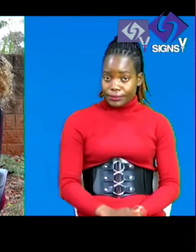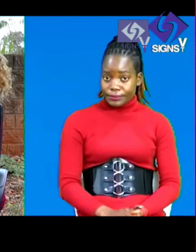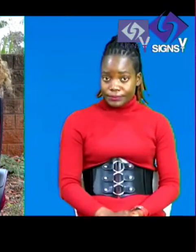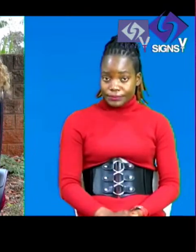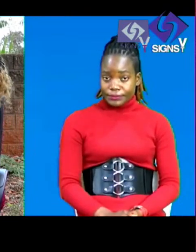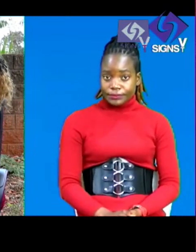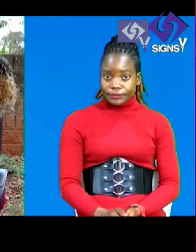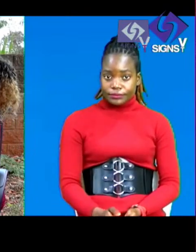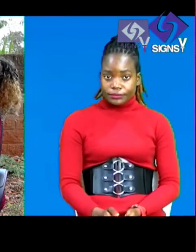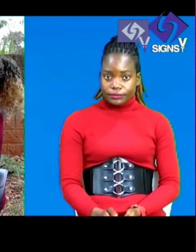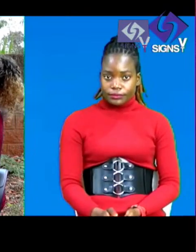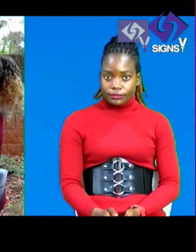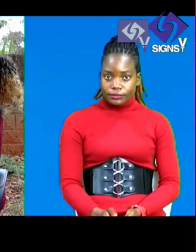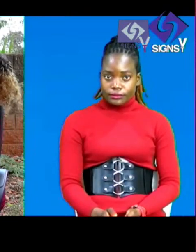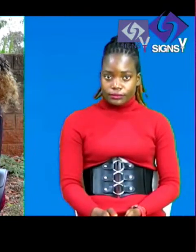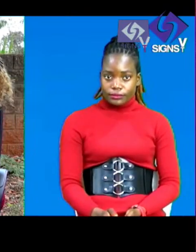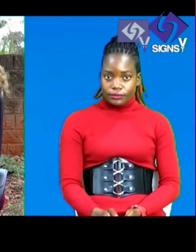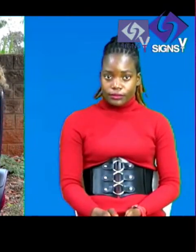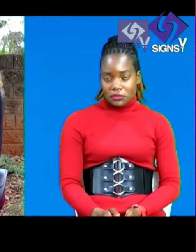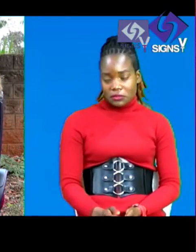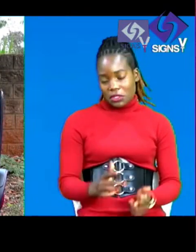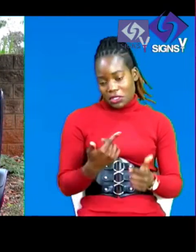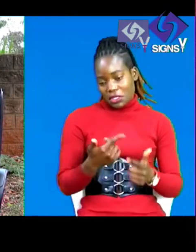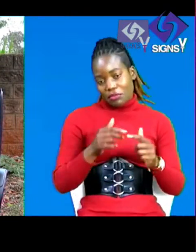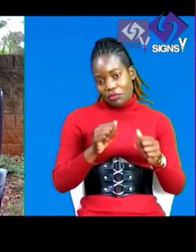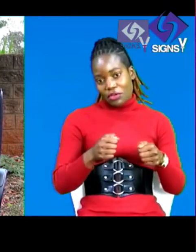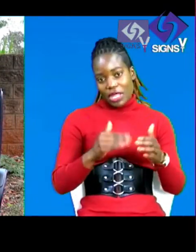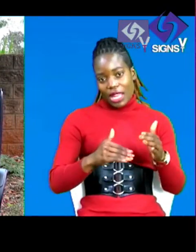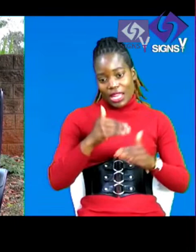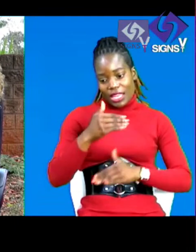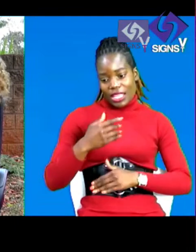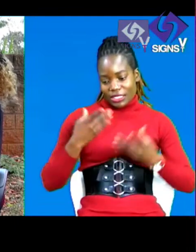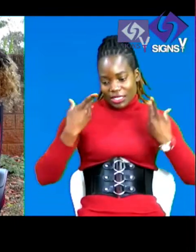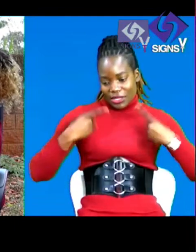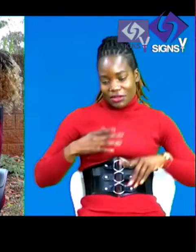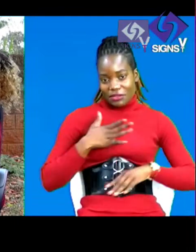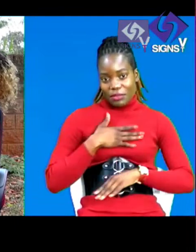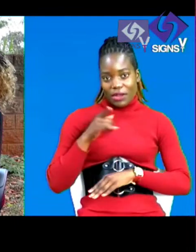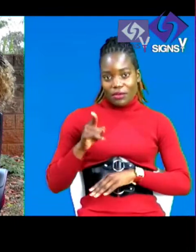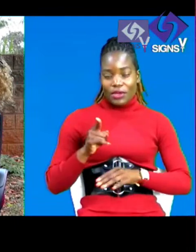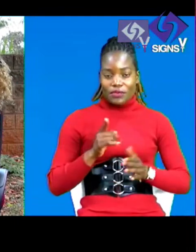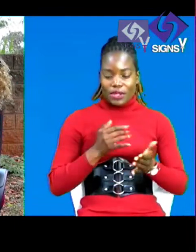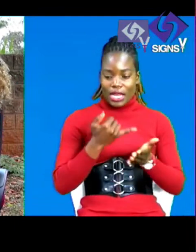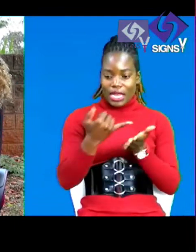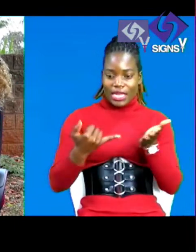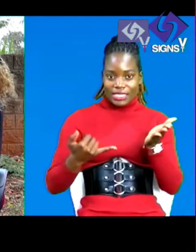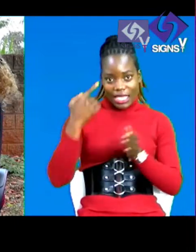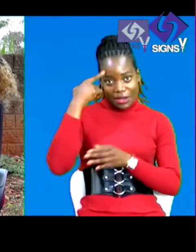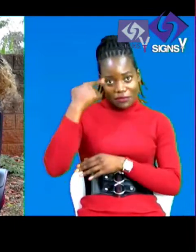Yes. That means then you'll be designing my next outfit.